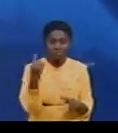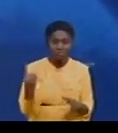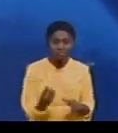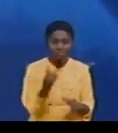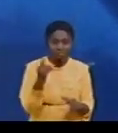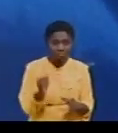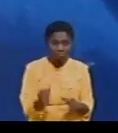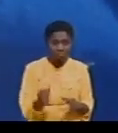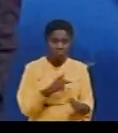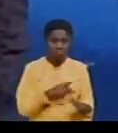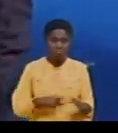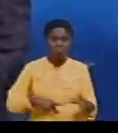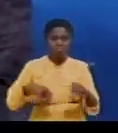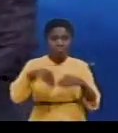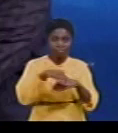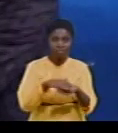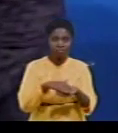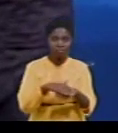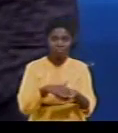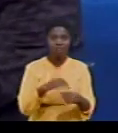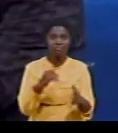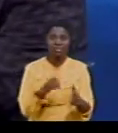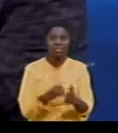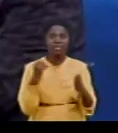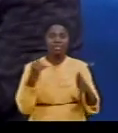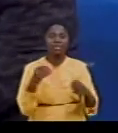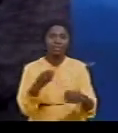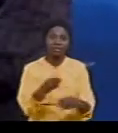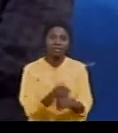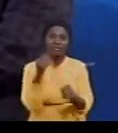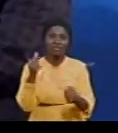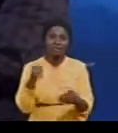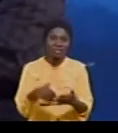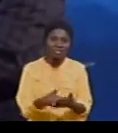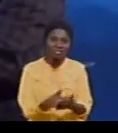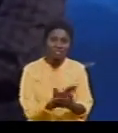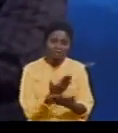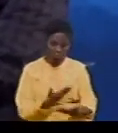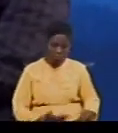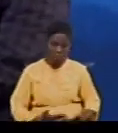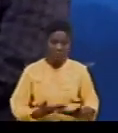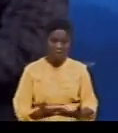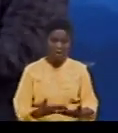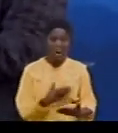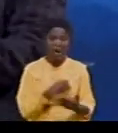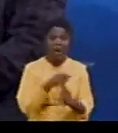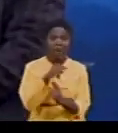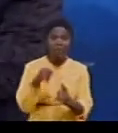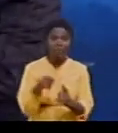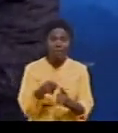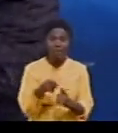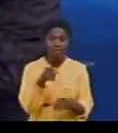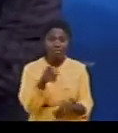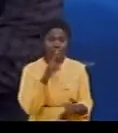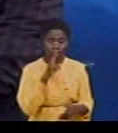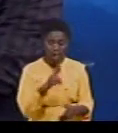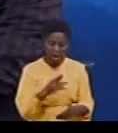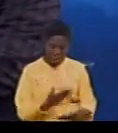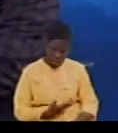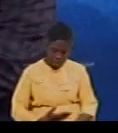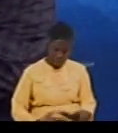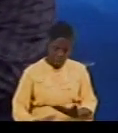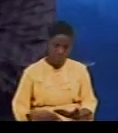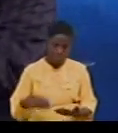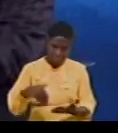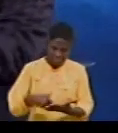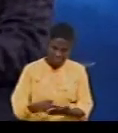kingdom, takes a new birth. And when you are born